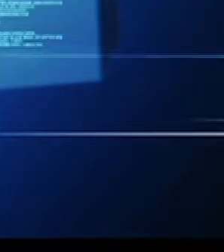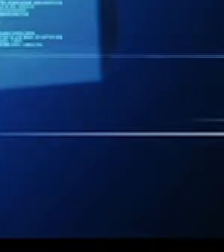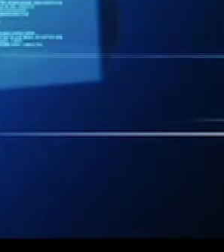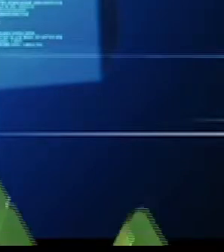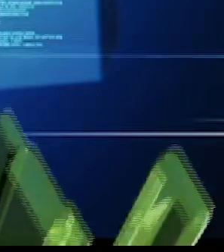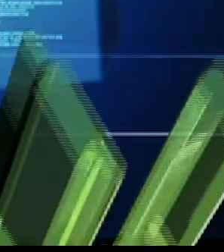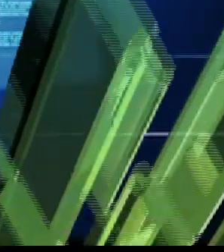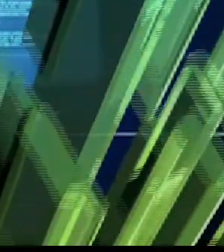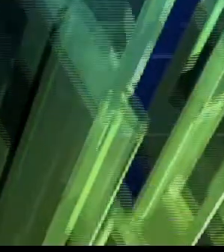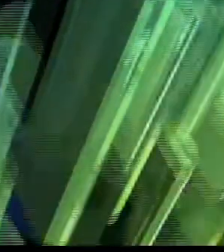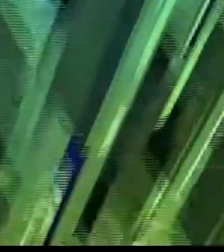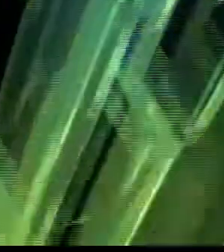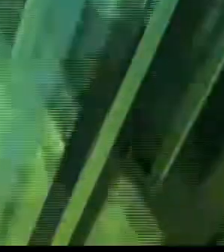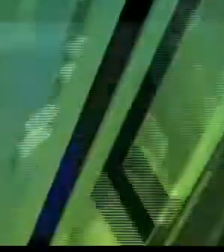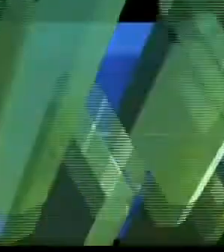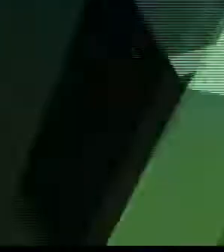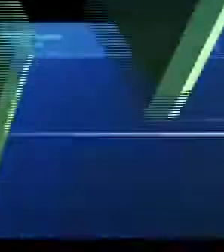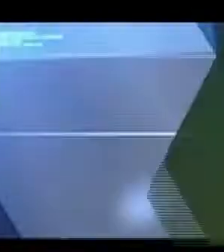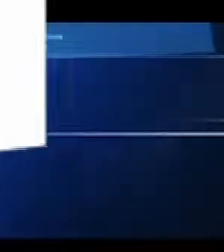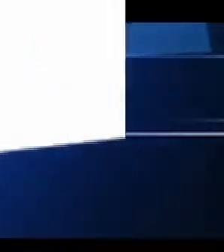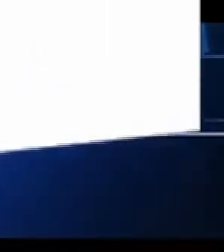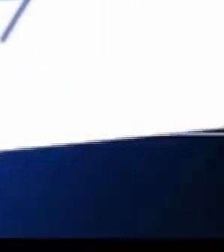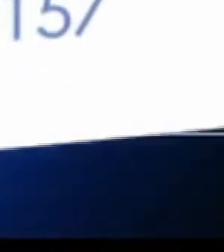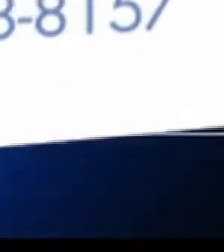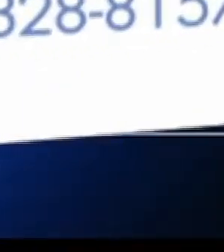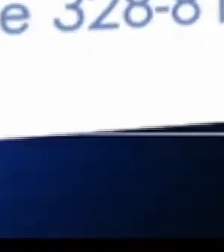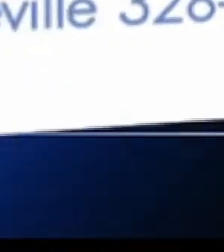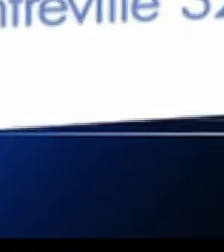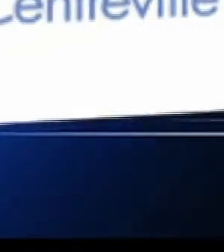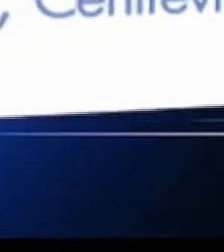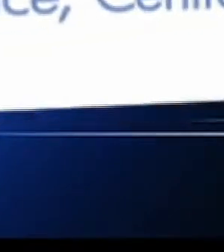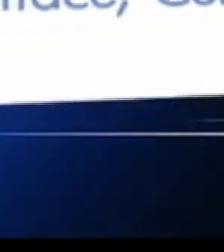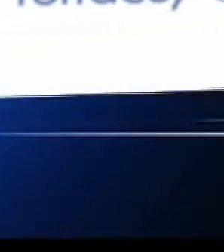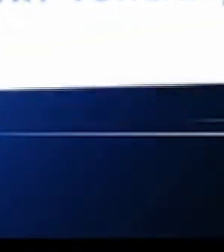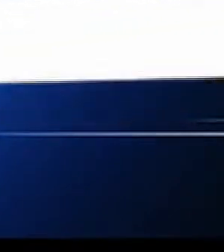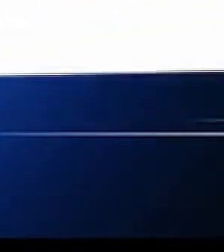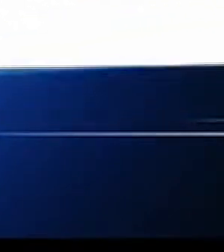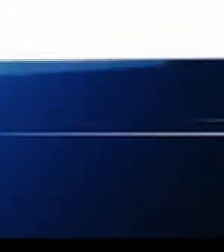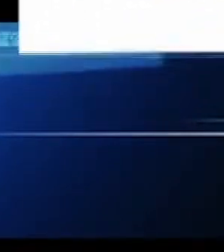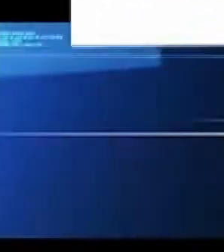This is ZNS Total Sports, brought to you by Fourth Terrace Diagnostic Center.